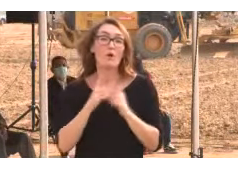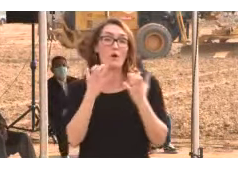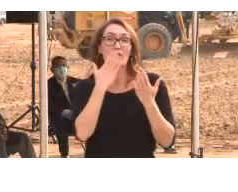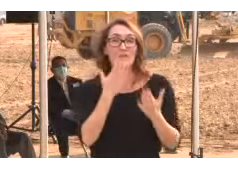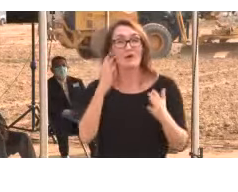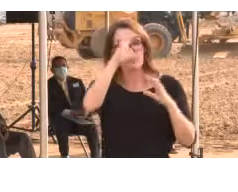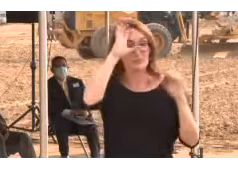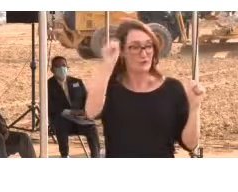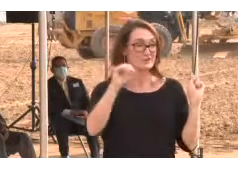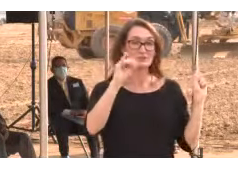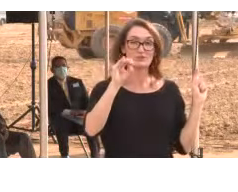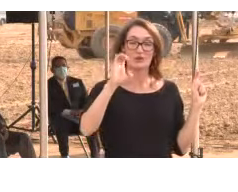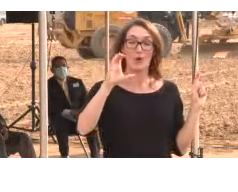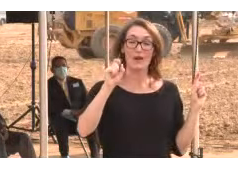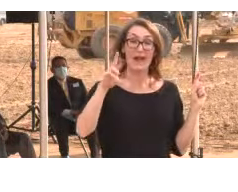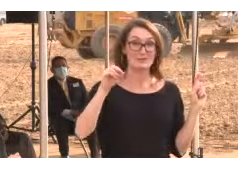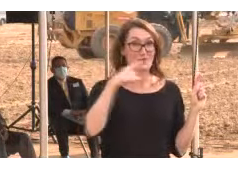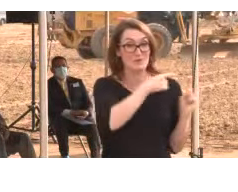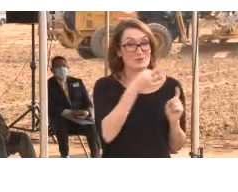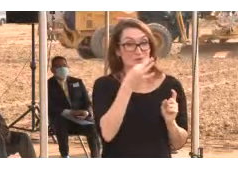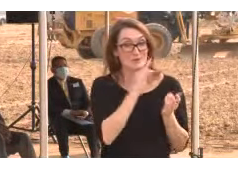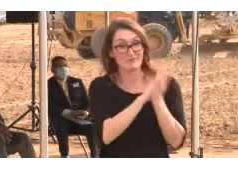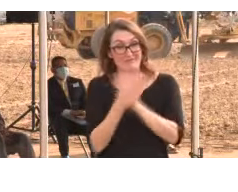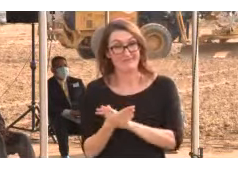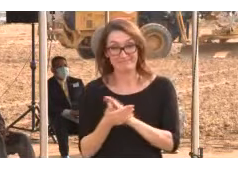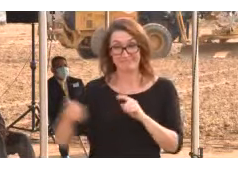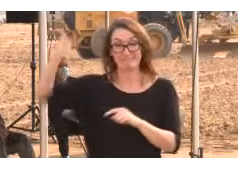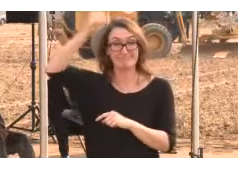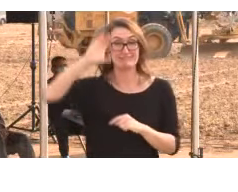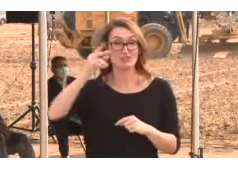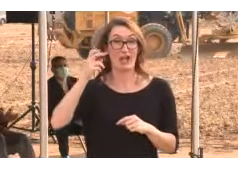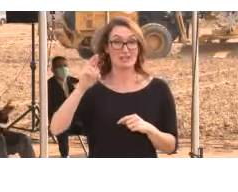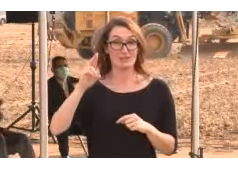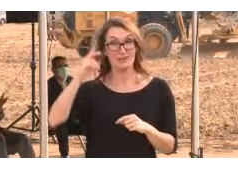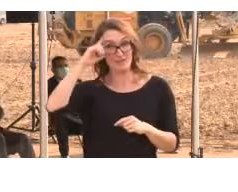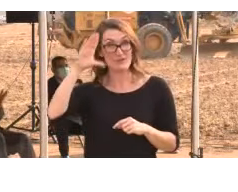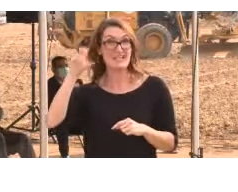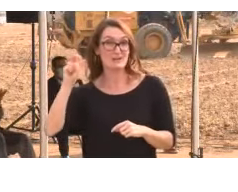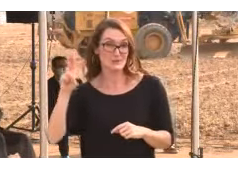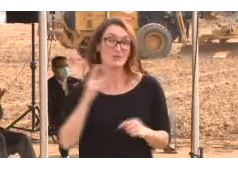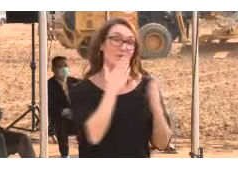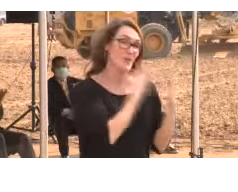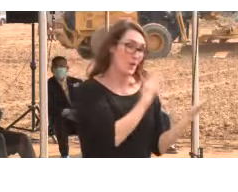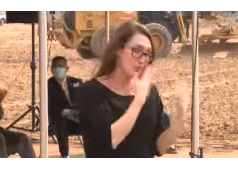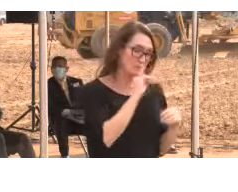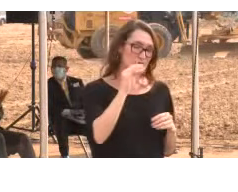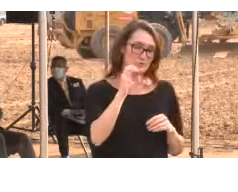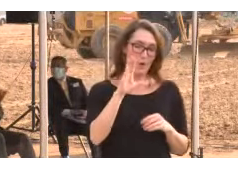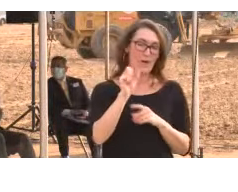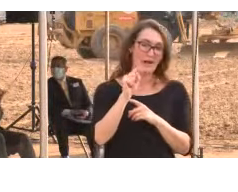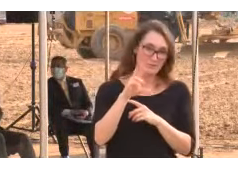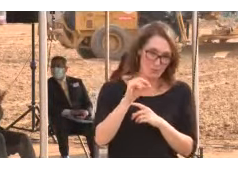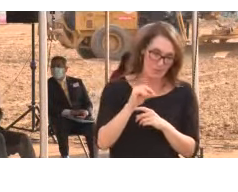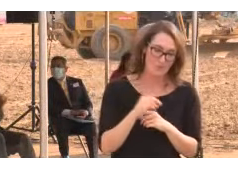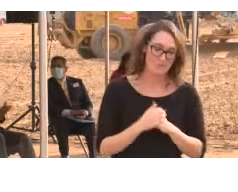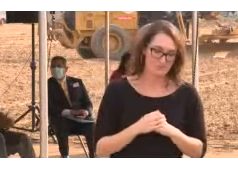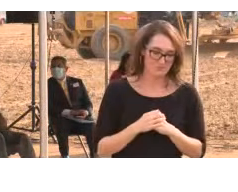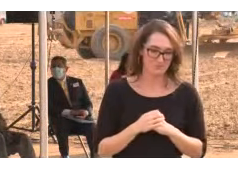President Joe Castro, soon to be Chancellor Joe Castro. Thank you.